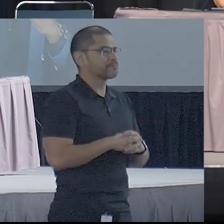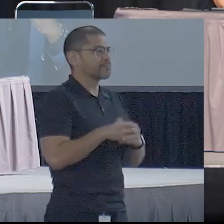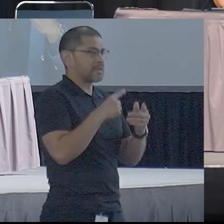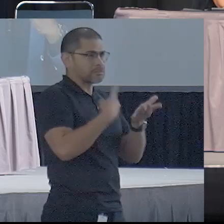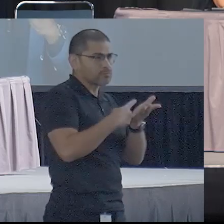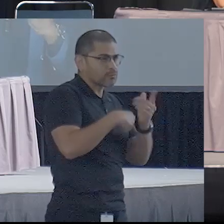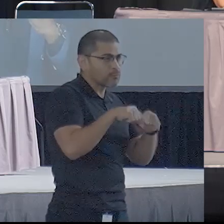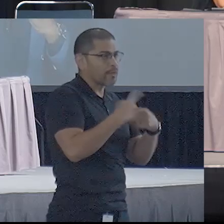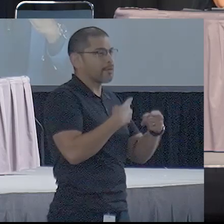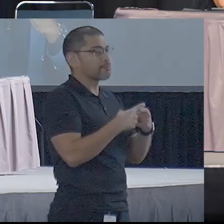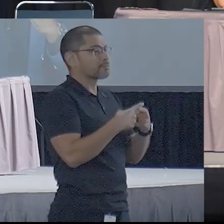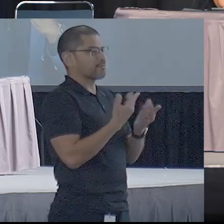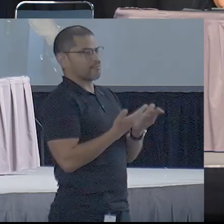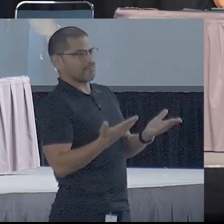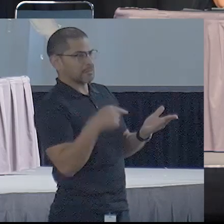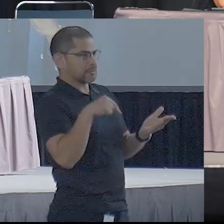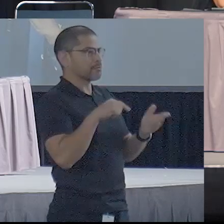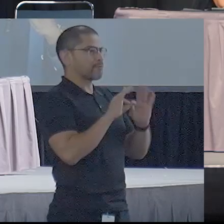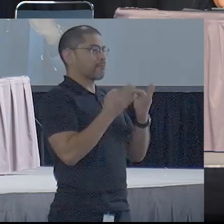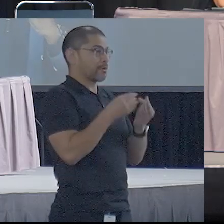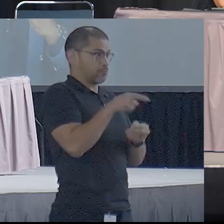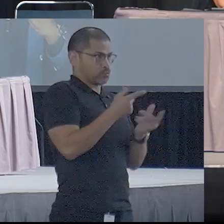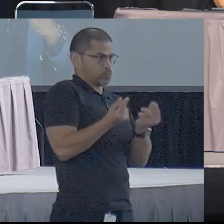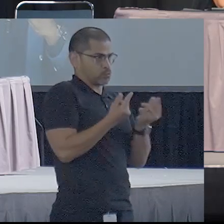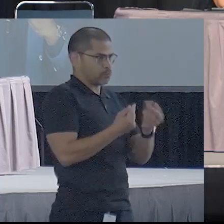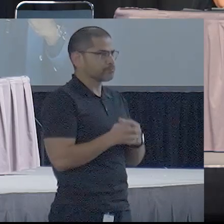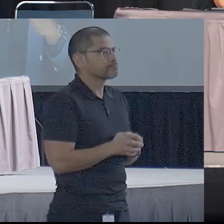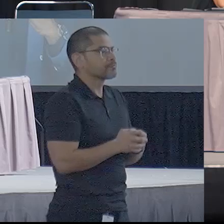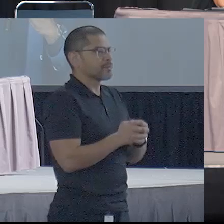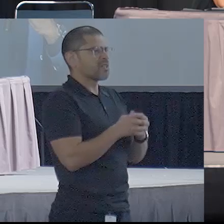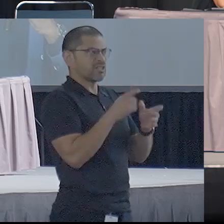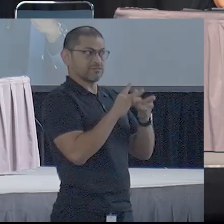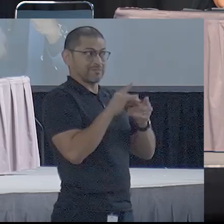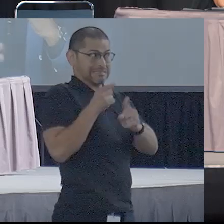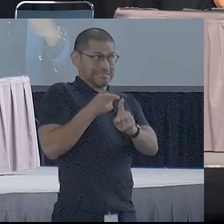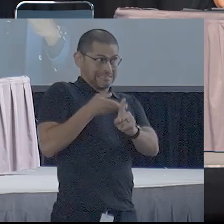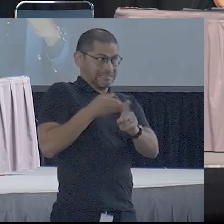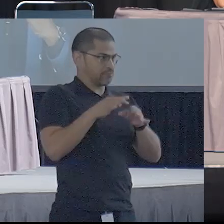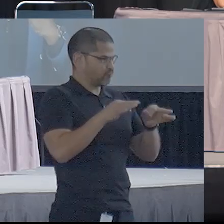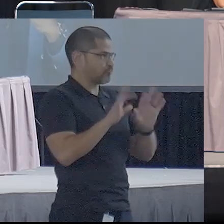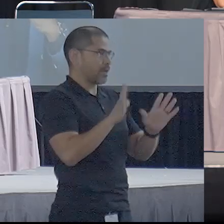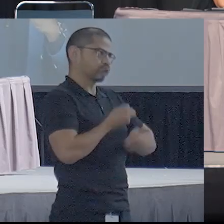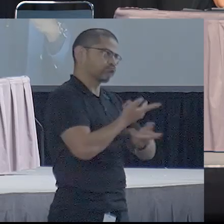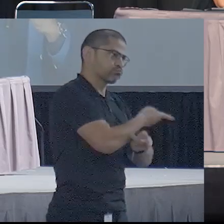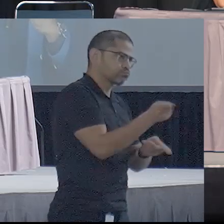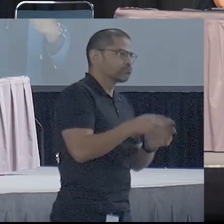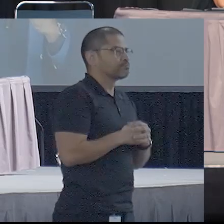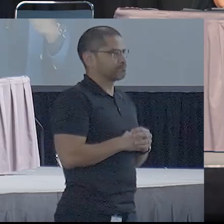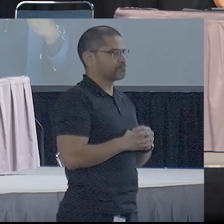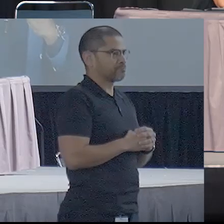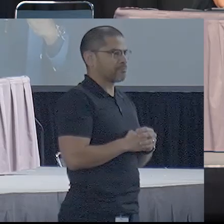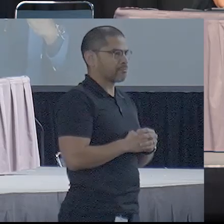important thing that the families can do is to tell their story. And because we don't live their story, and